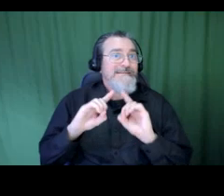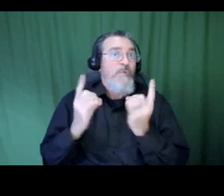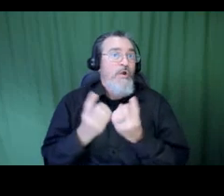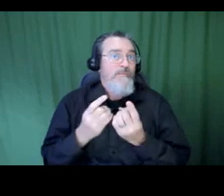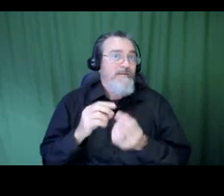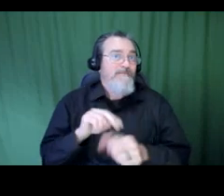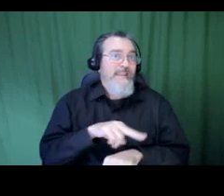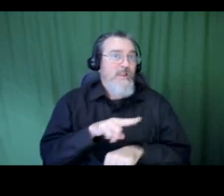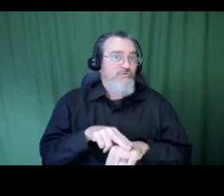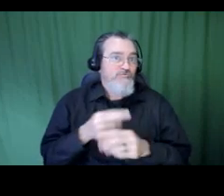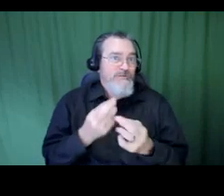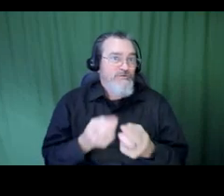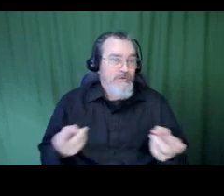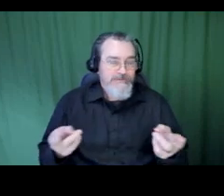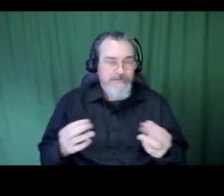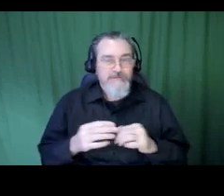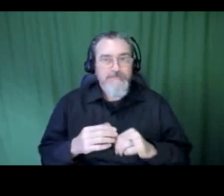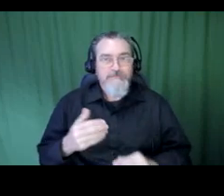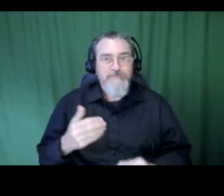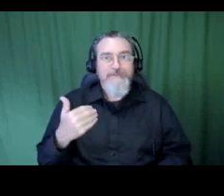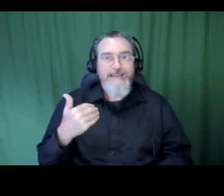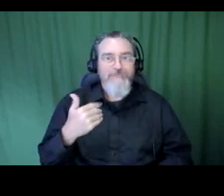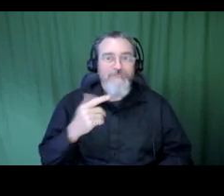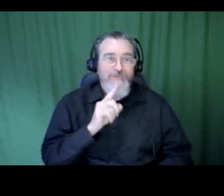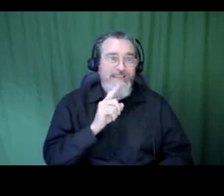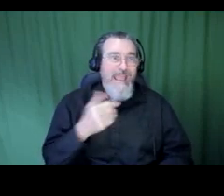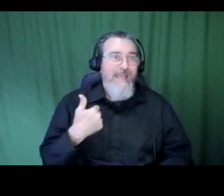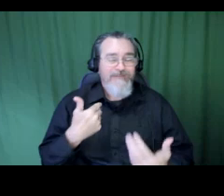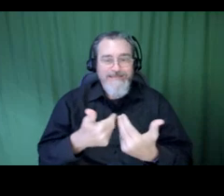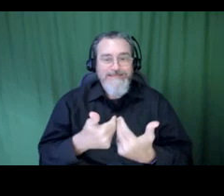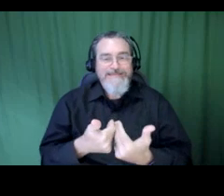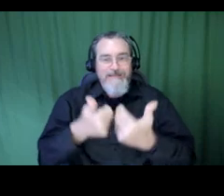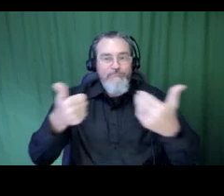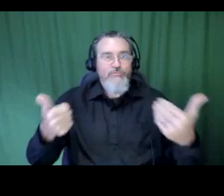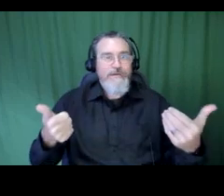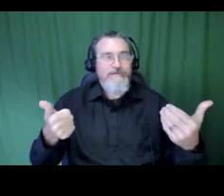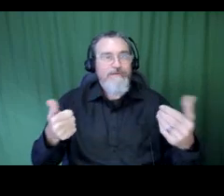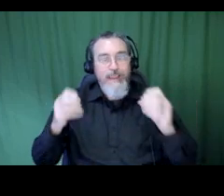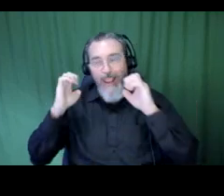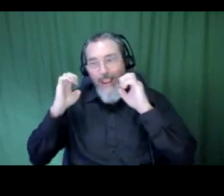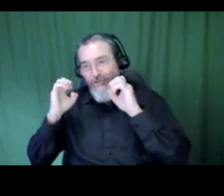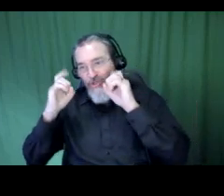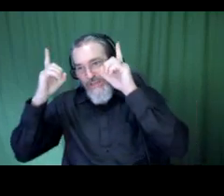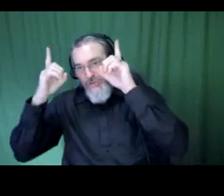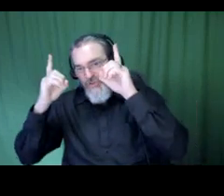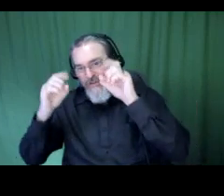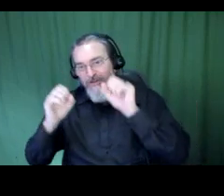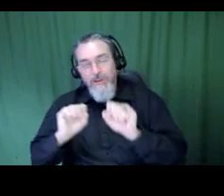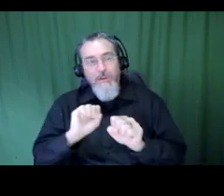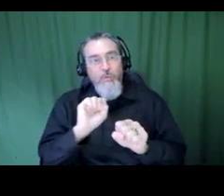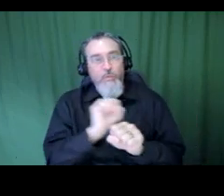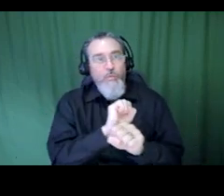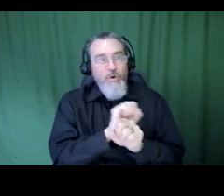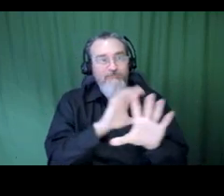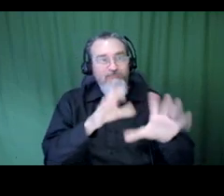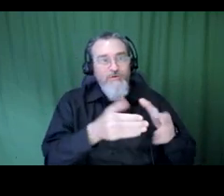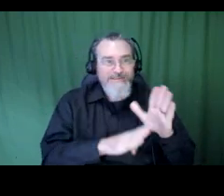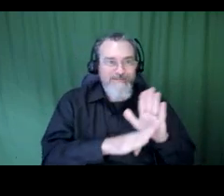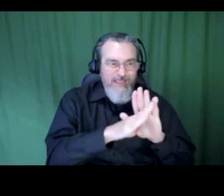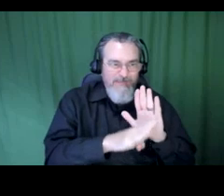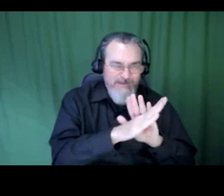there is a disassociation or kind of a separation of education, workforce development, and,